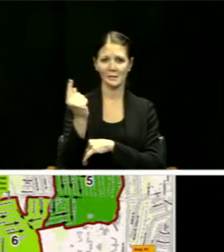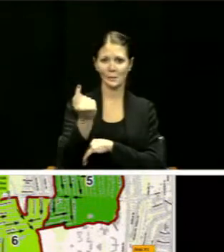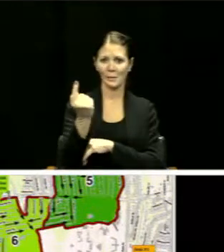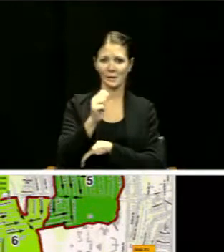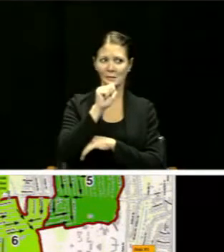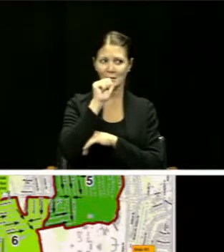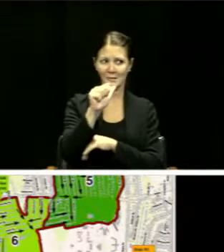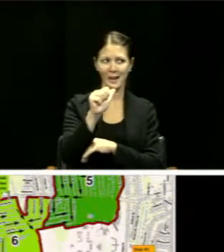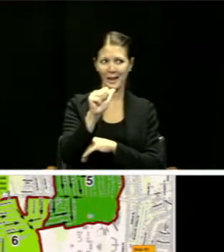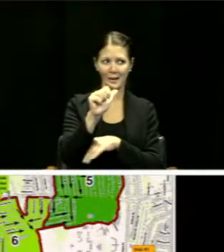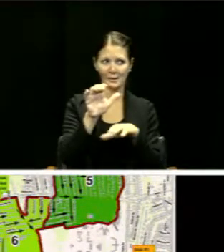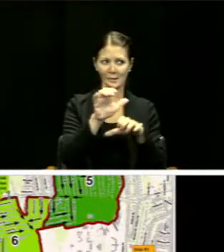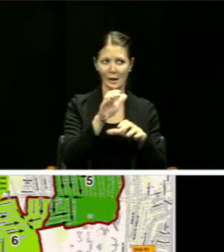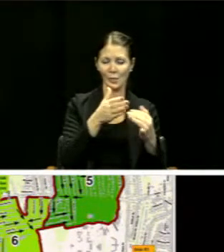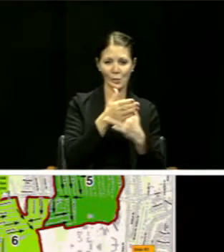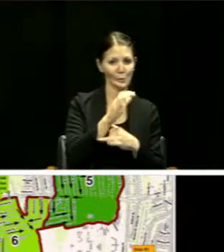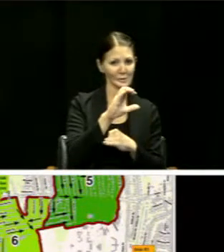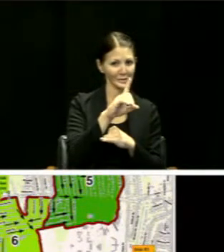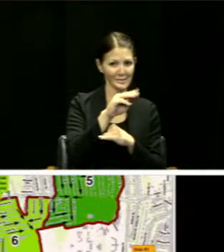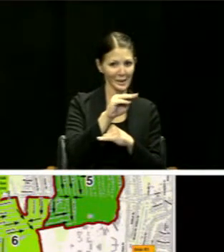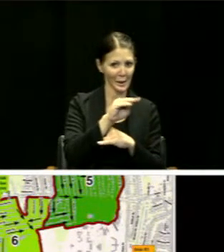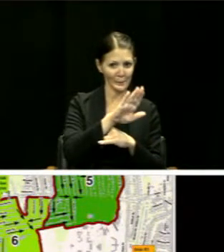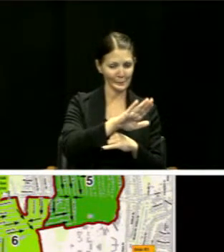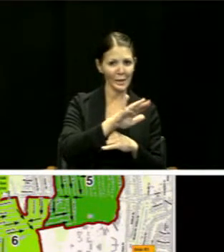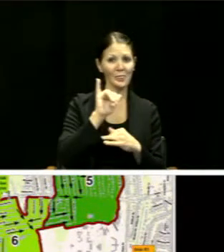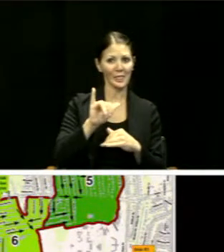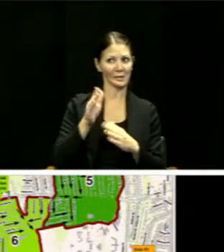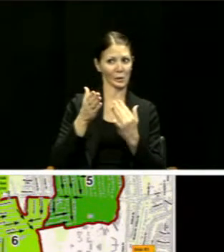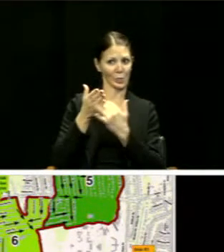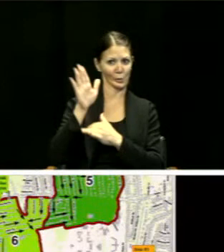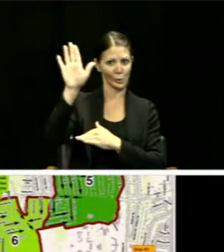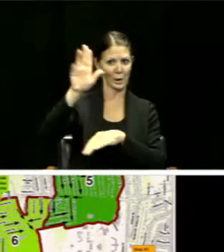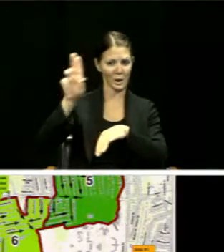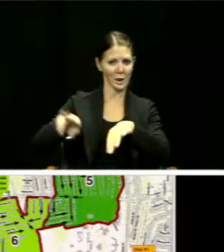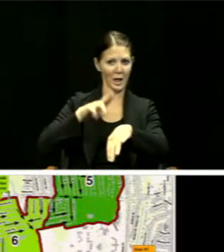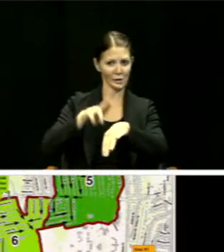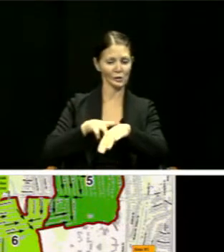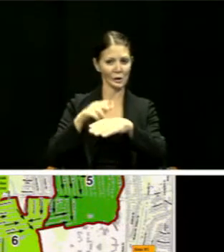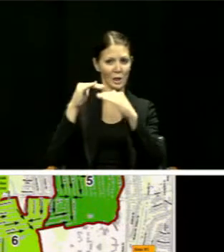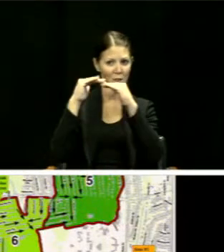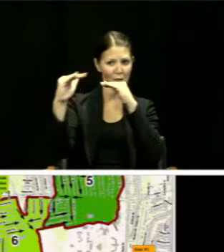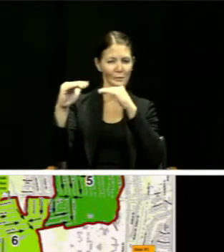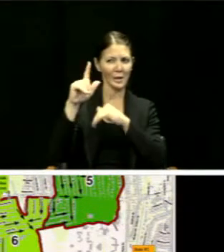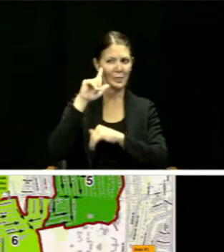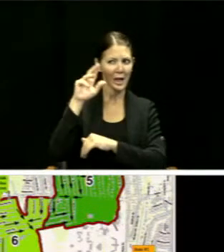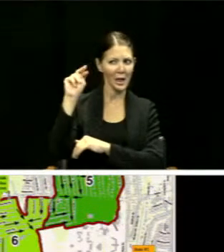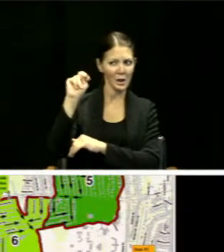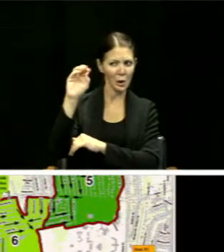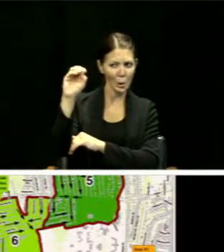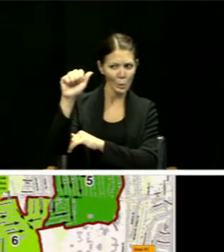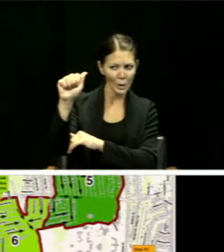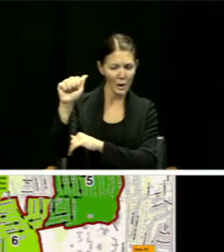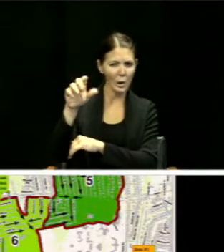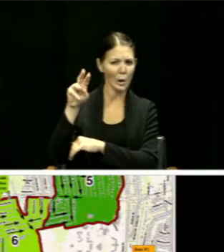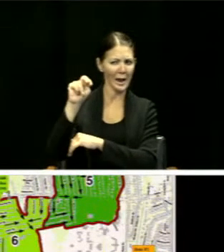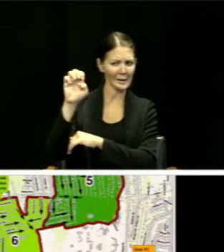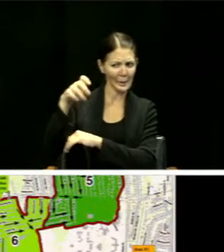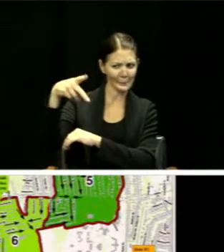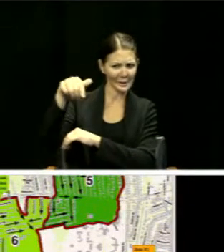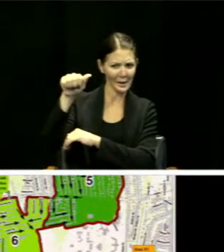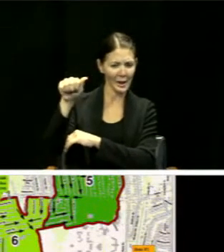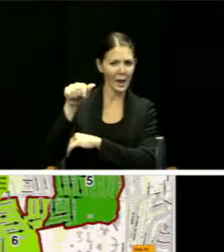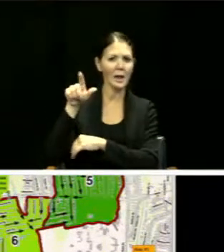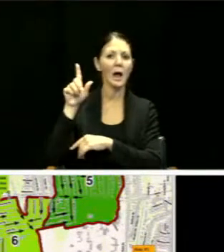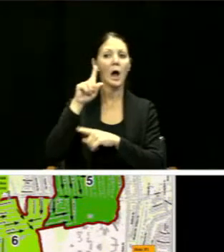CDM Smith. That's done on a national level, I believe, by NOAA or in EPA. Certainly, I agree with you that they should